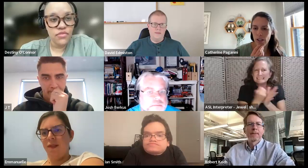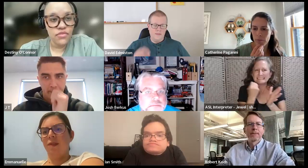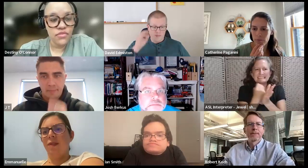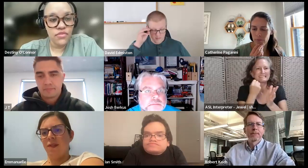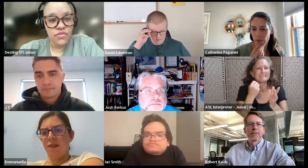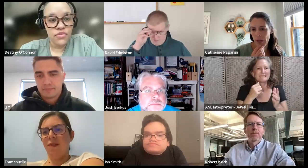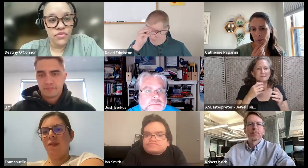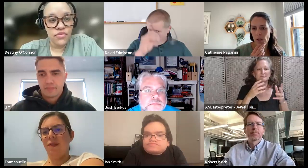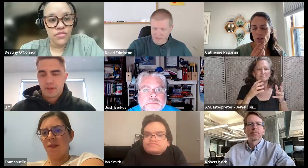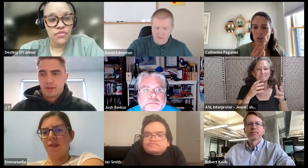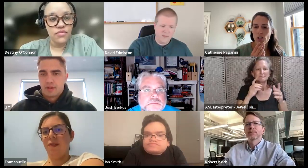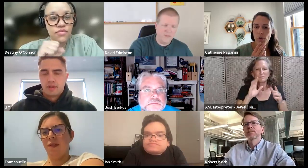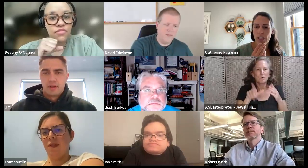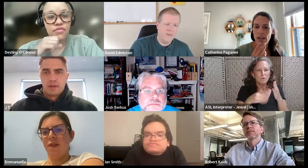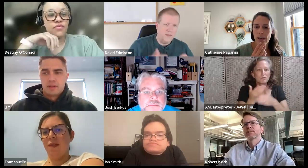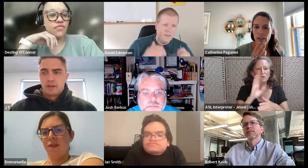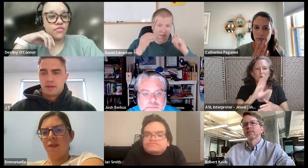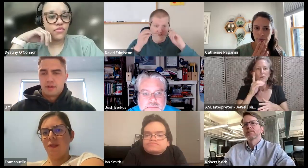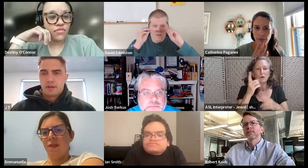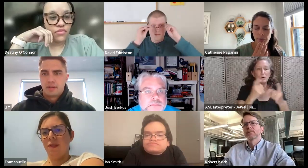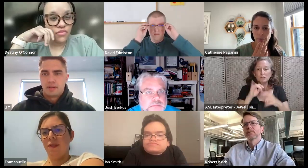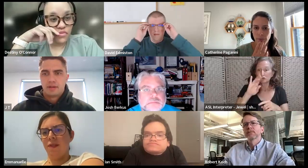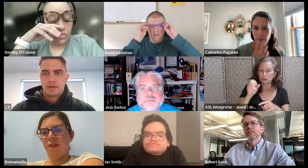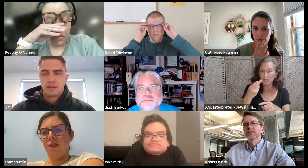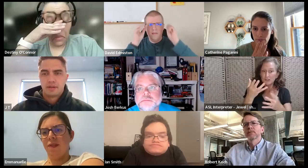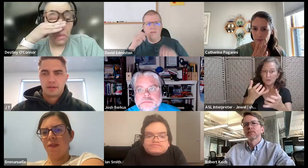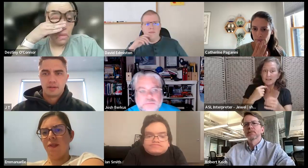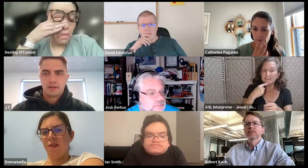all the meeting points. So Josh, do you wanna say hi?